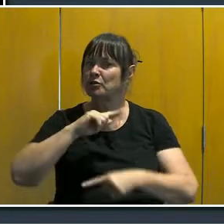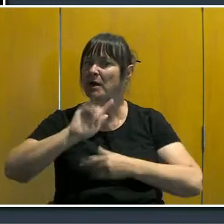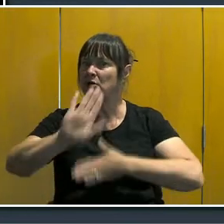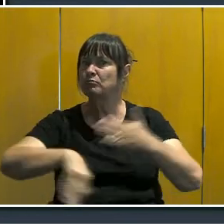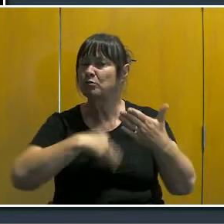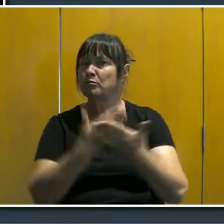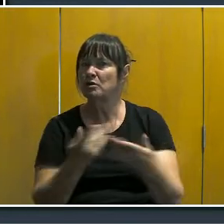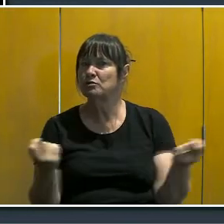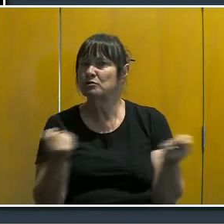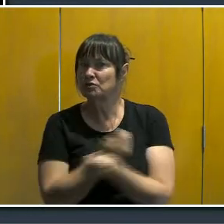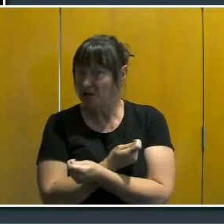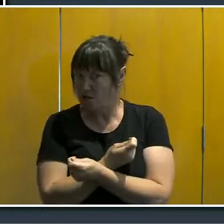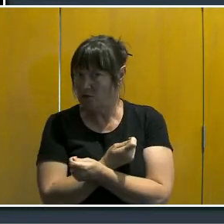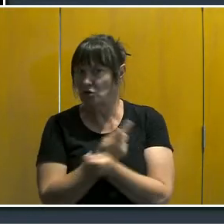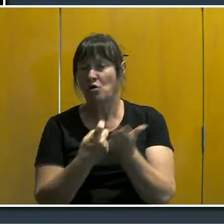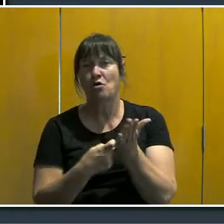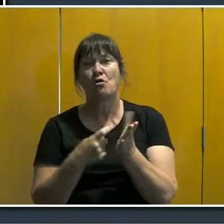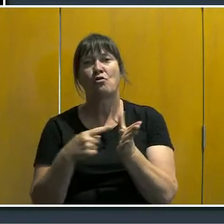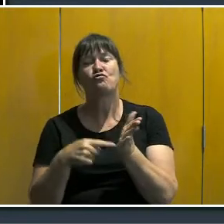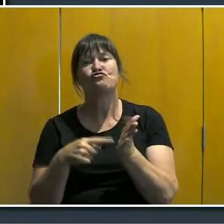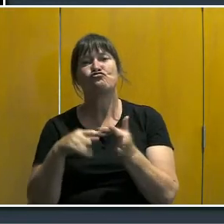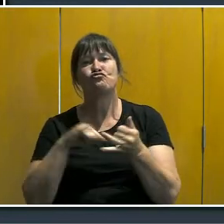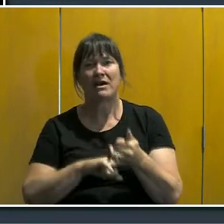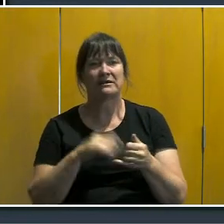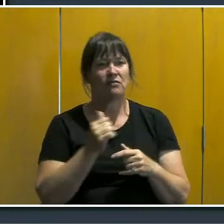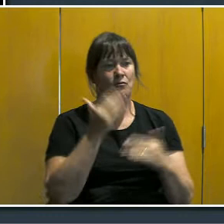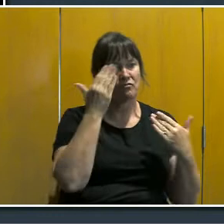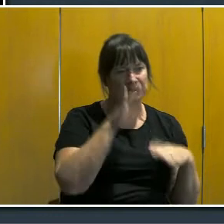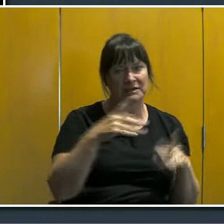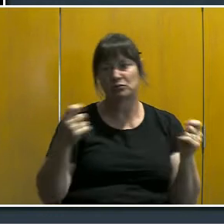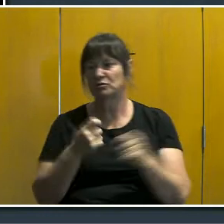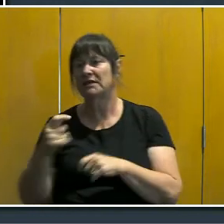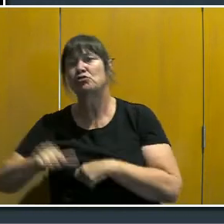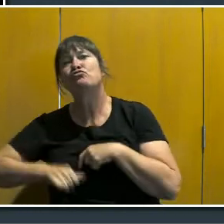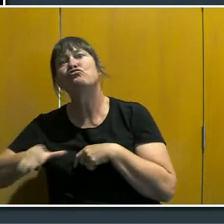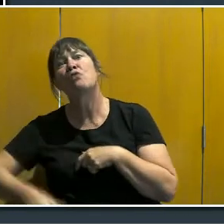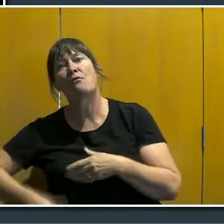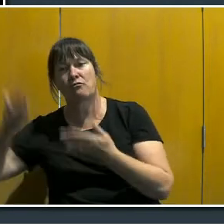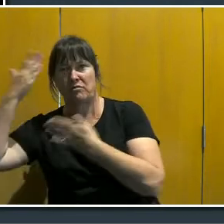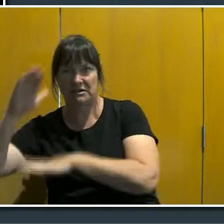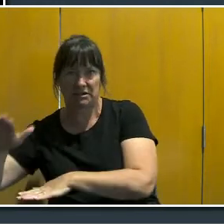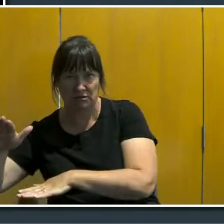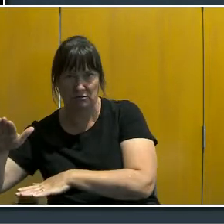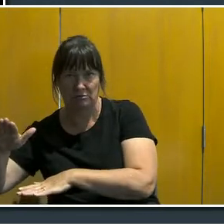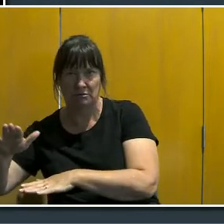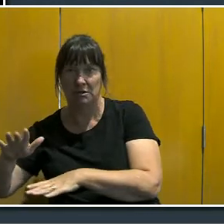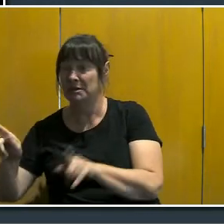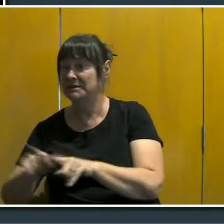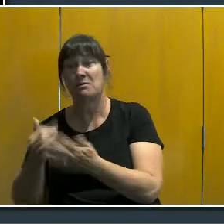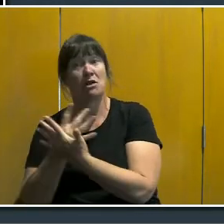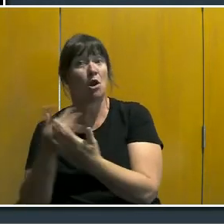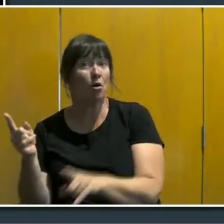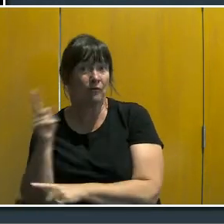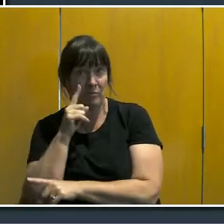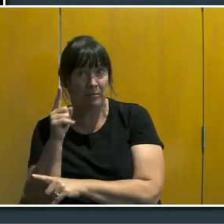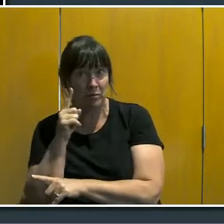rating differential of other rural properties to residential other, as are many others I have spoken to in